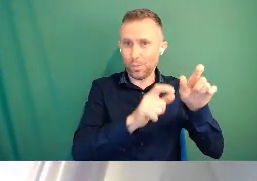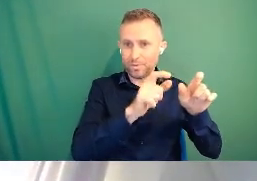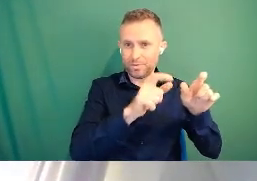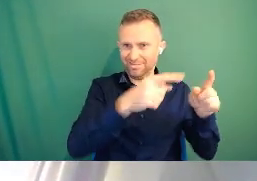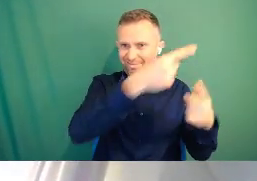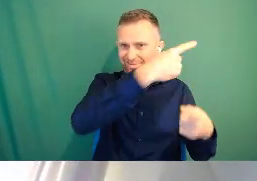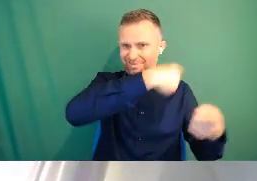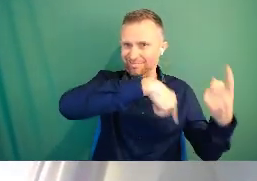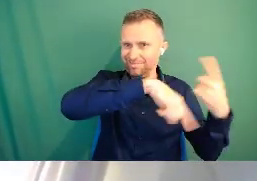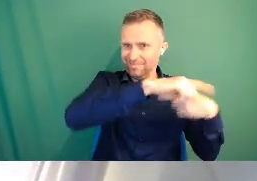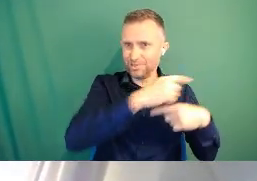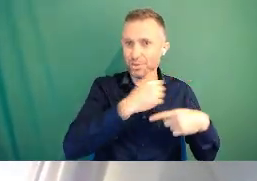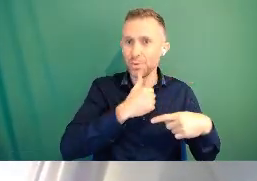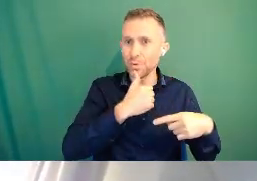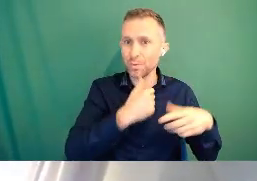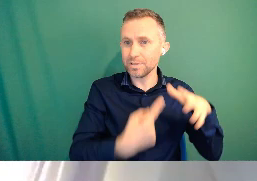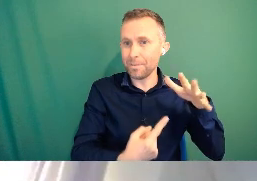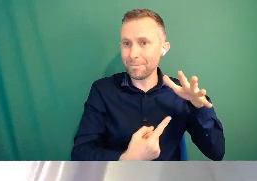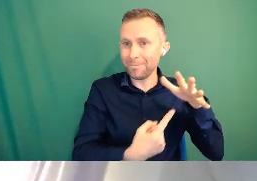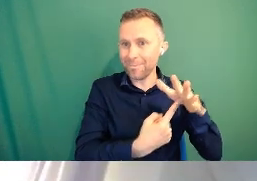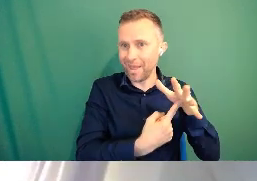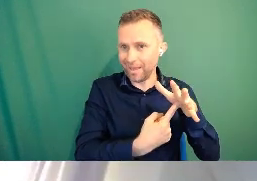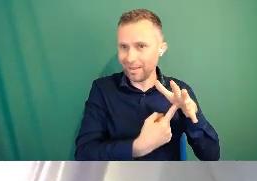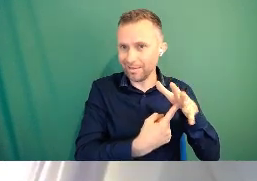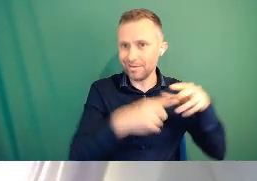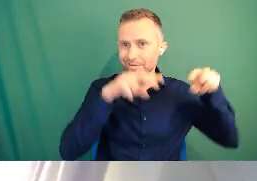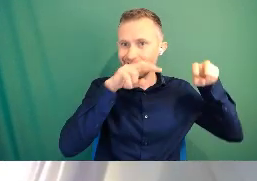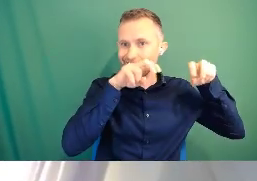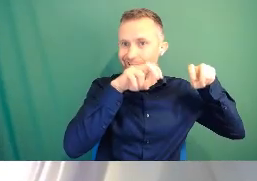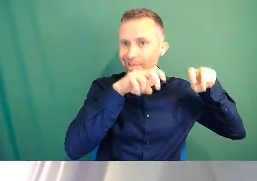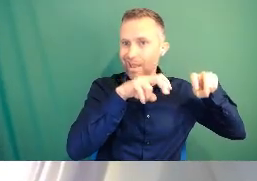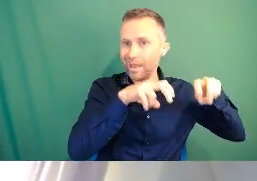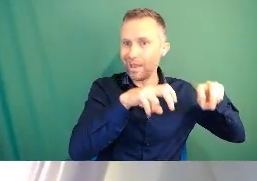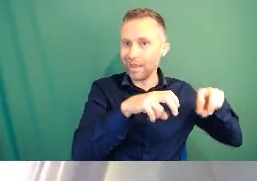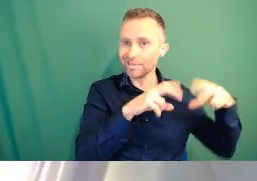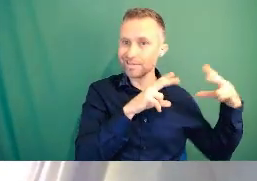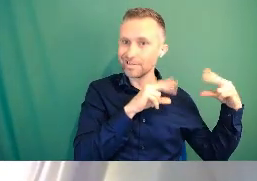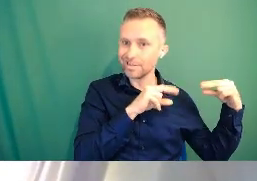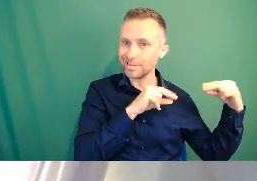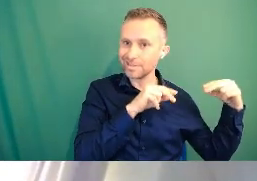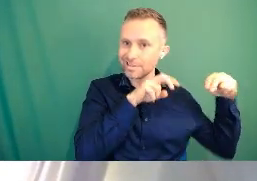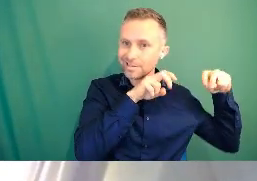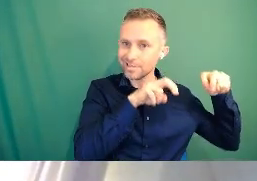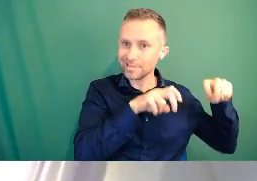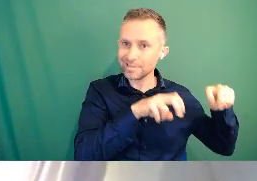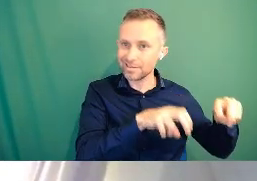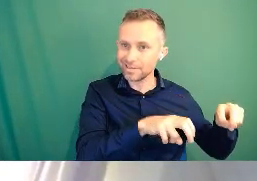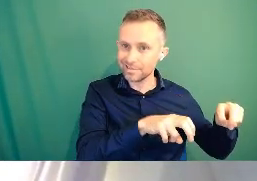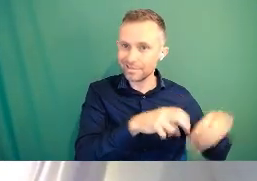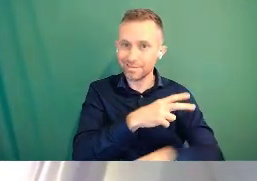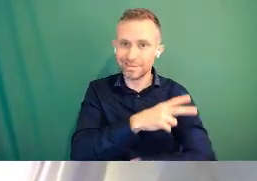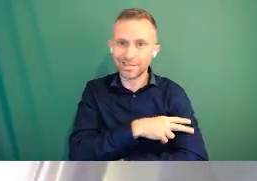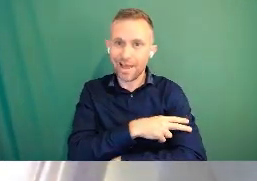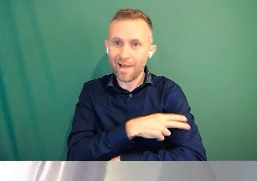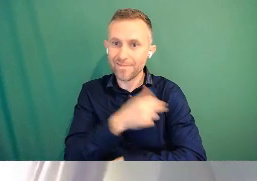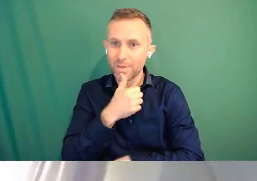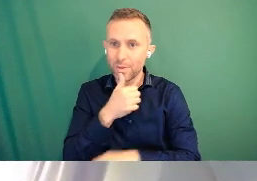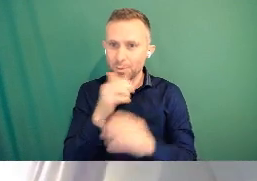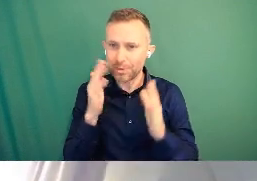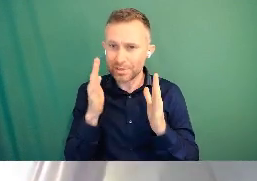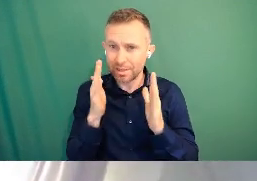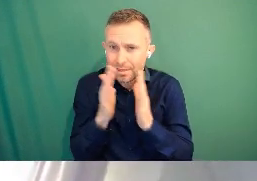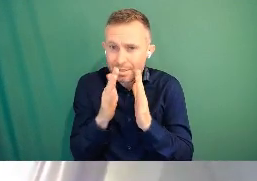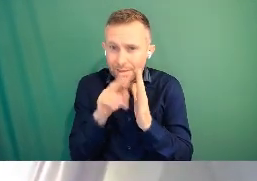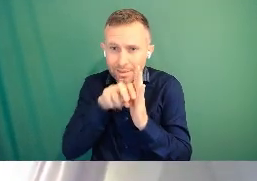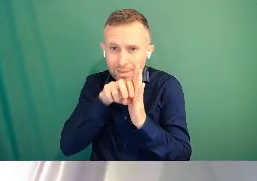the servants would have used these intricate, not very visitor-friendly staircases inside the walls, so